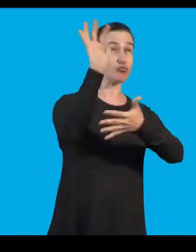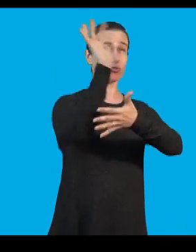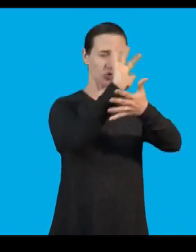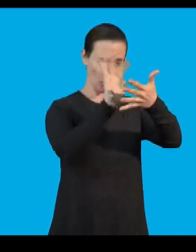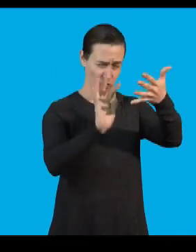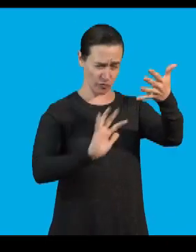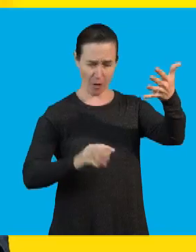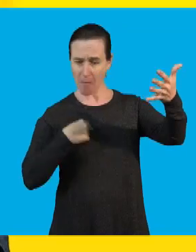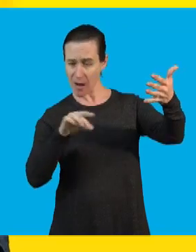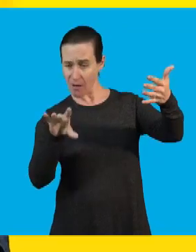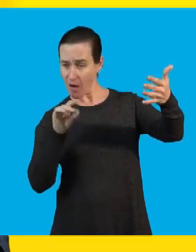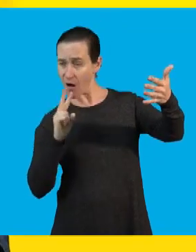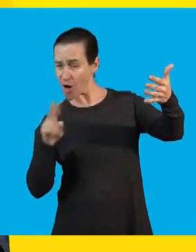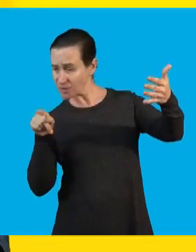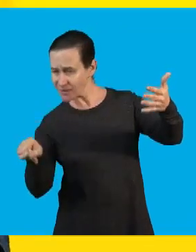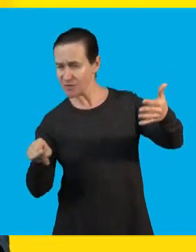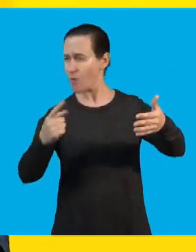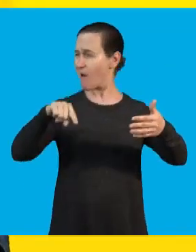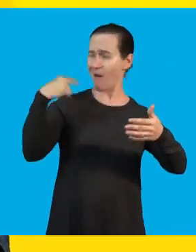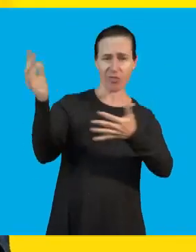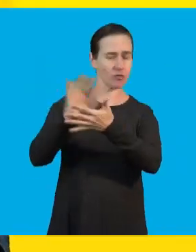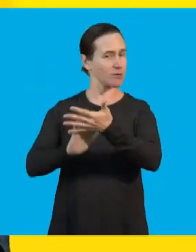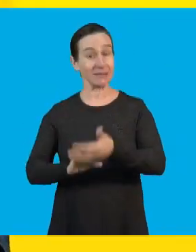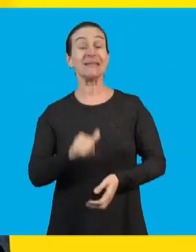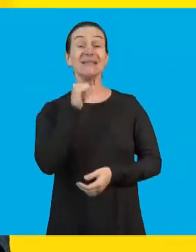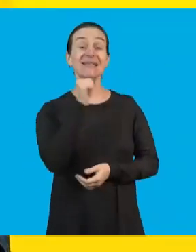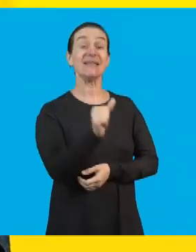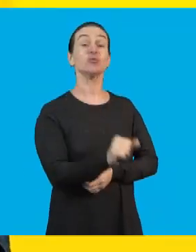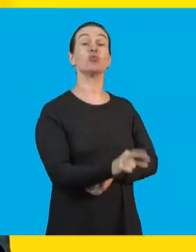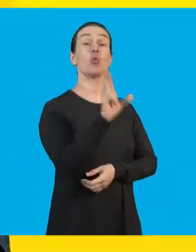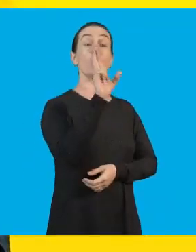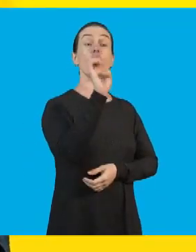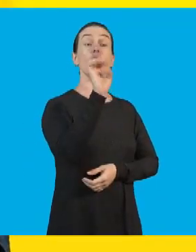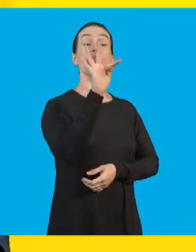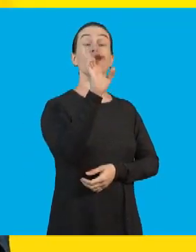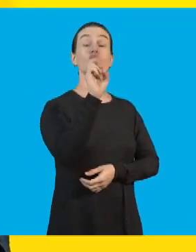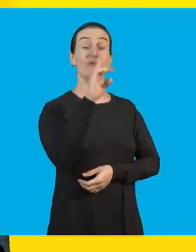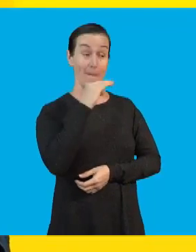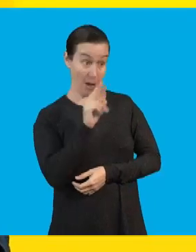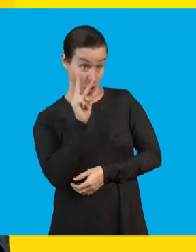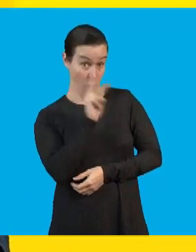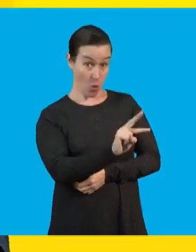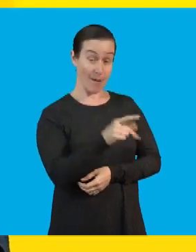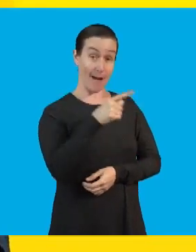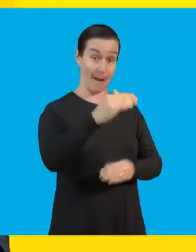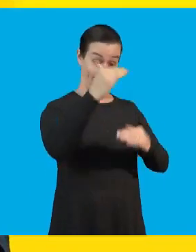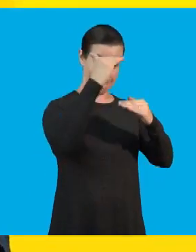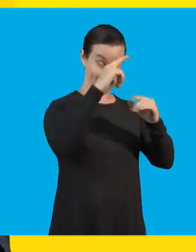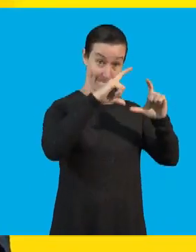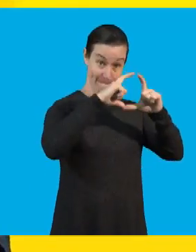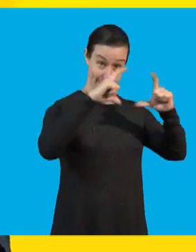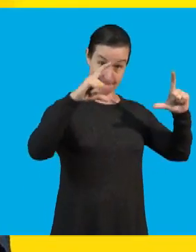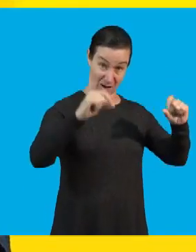you cannot read any other paragraph, right? It is informing you to refer to paragraph 1, which